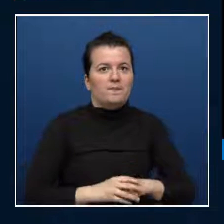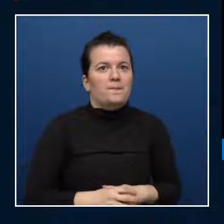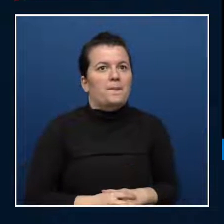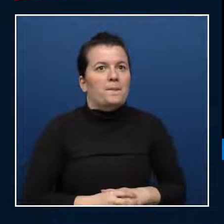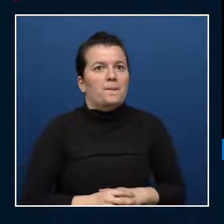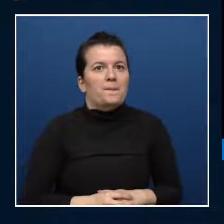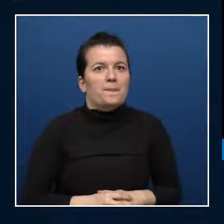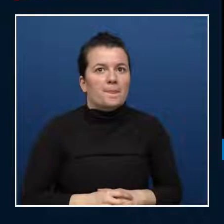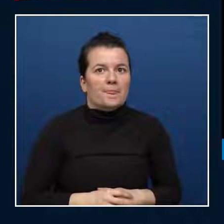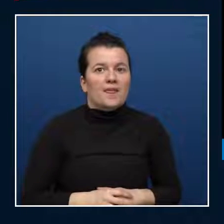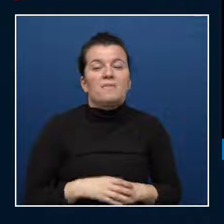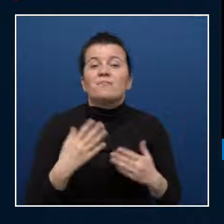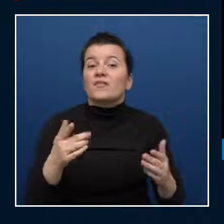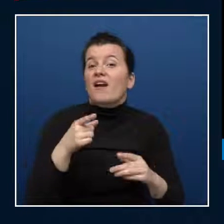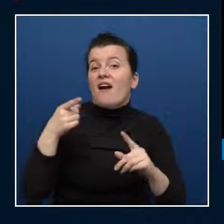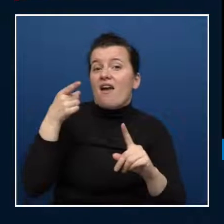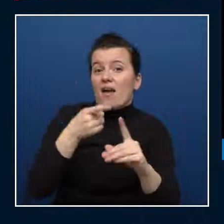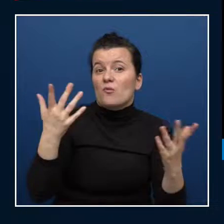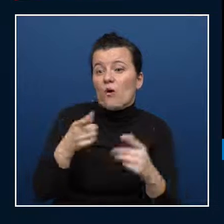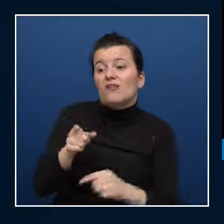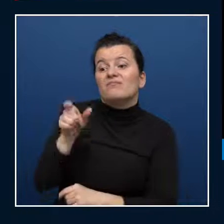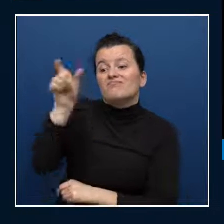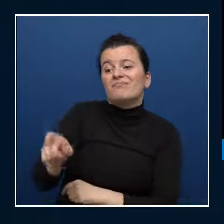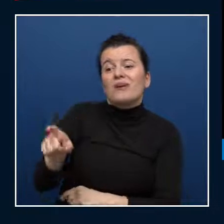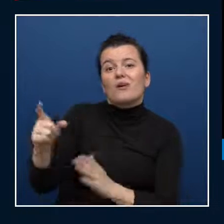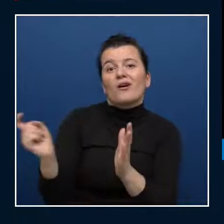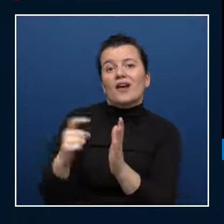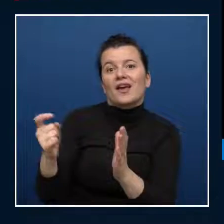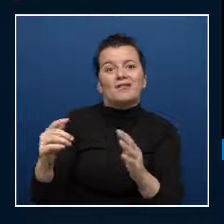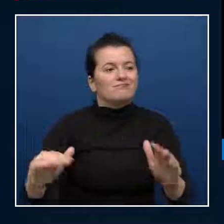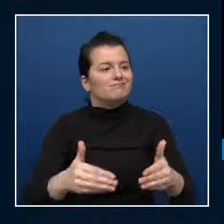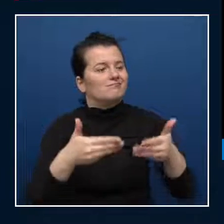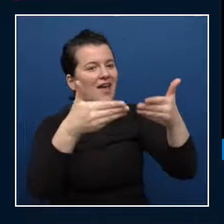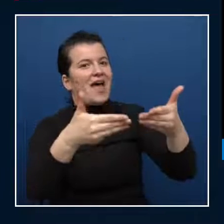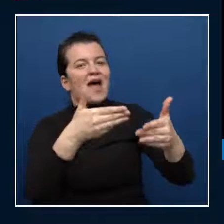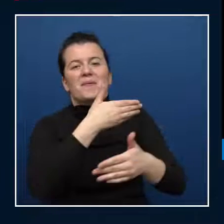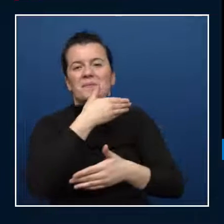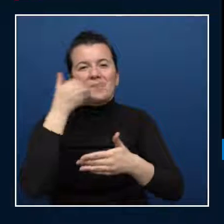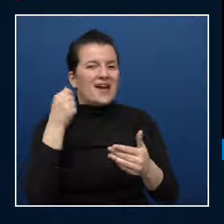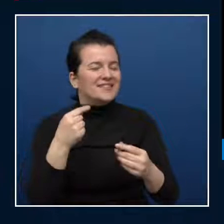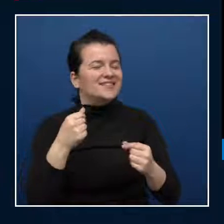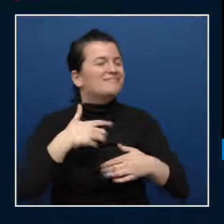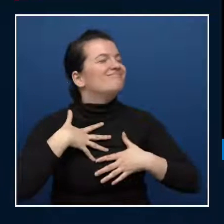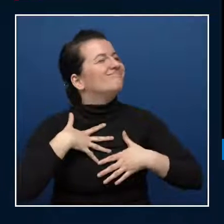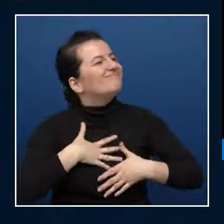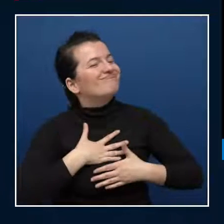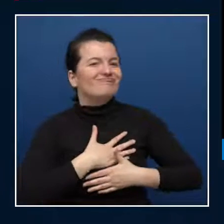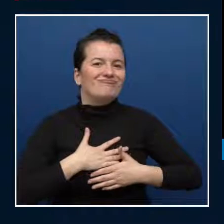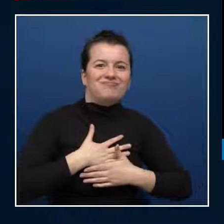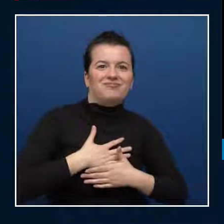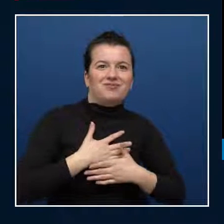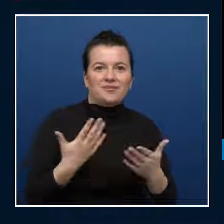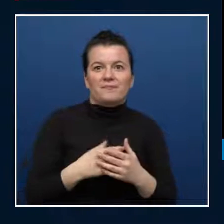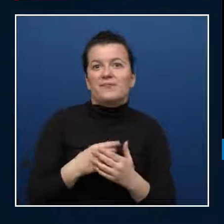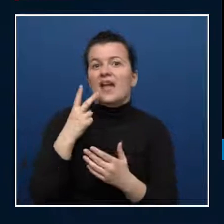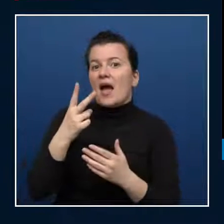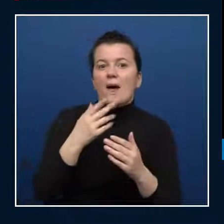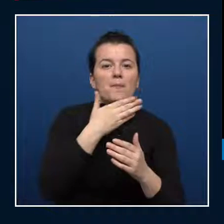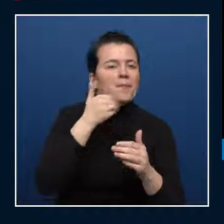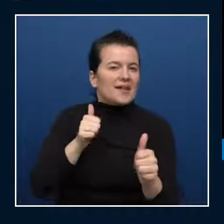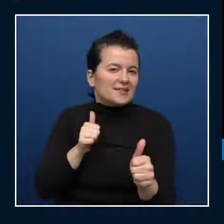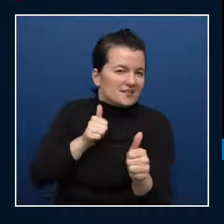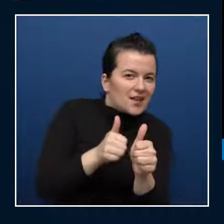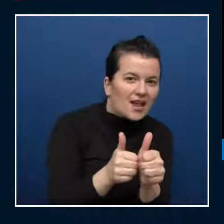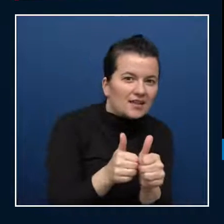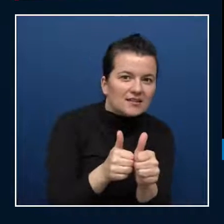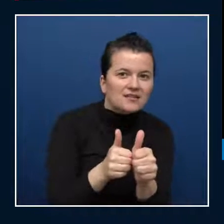the best endpoint experience. So it'll try and route the traffic to the endpoint that has potentially the best latency or the slowest